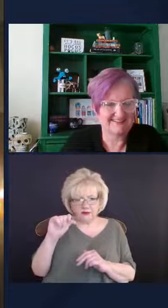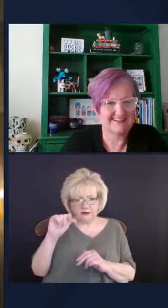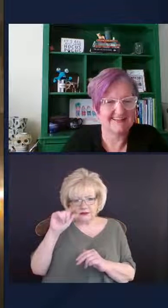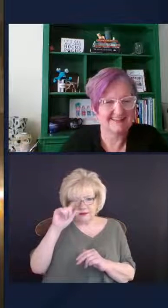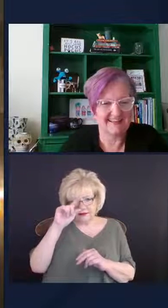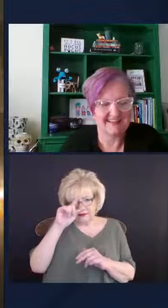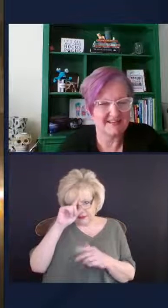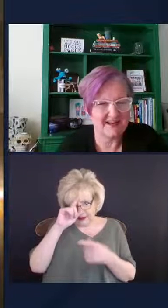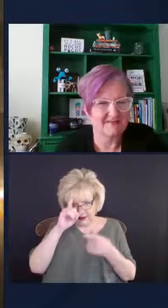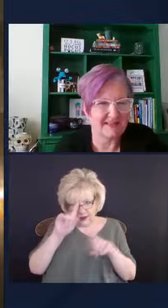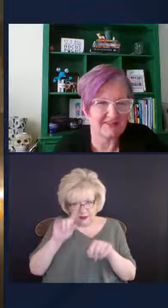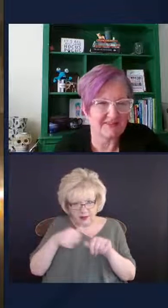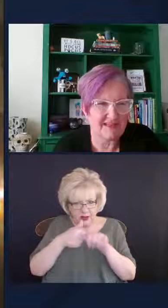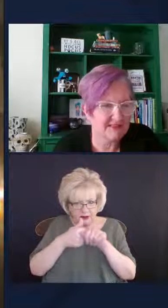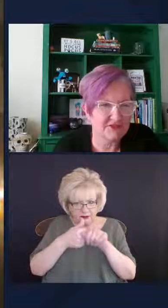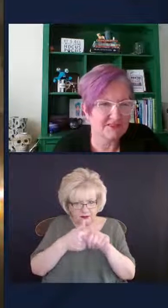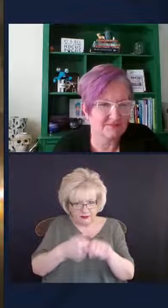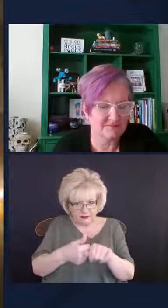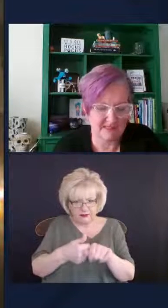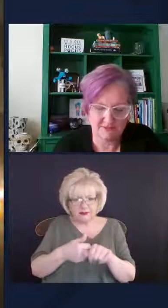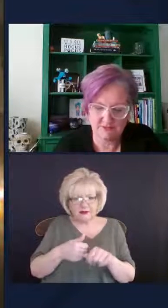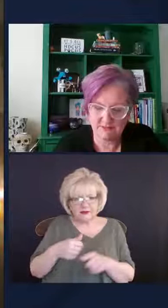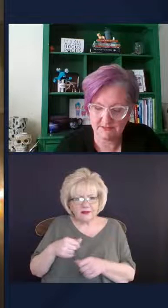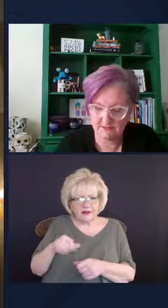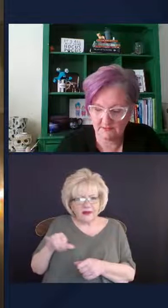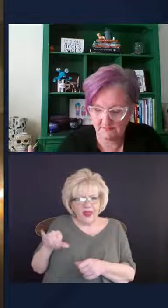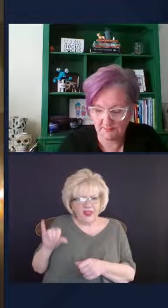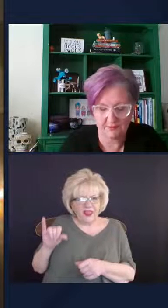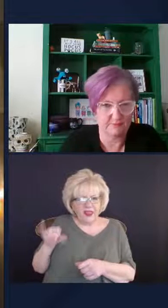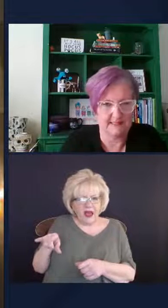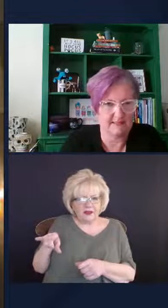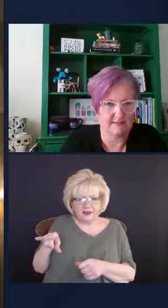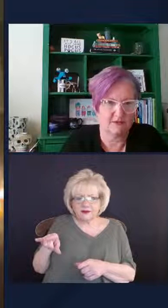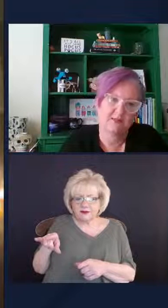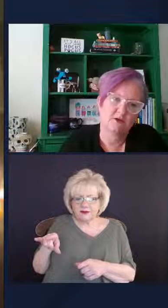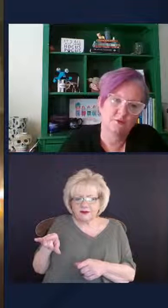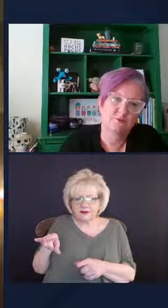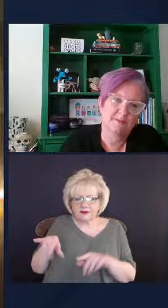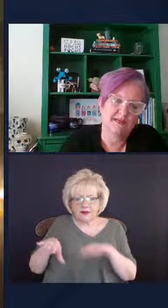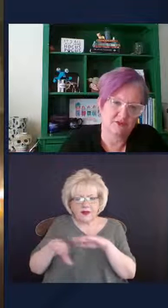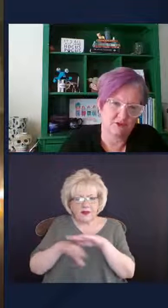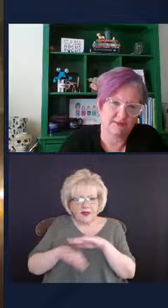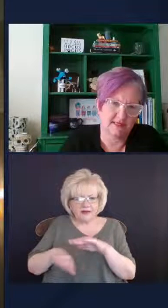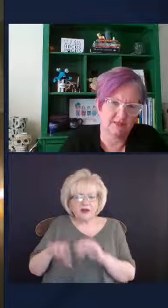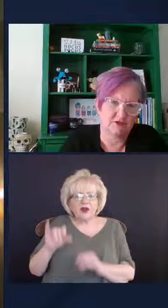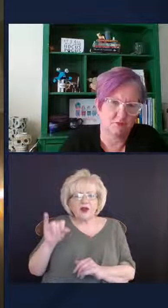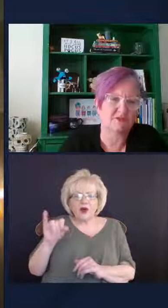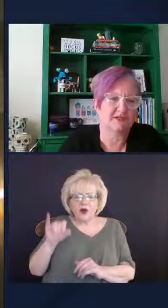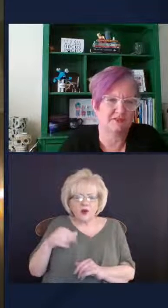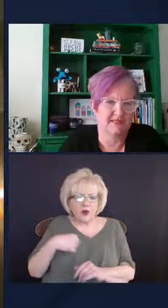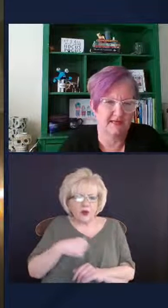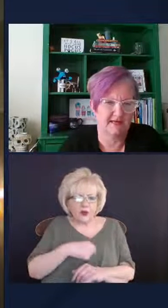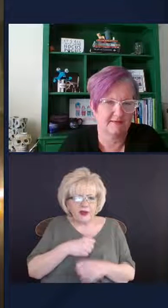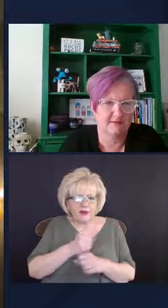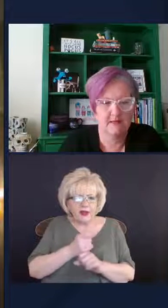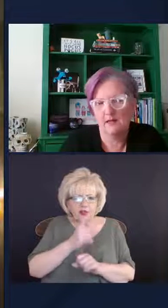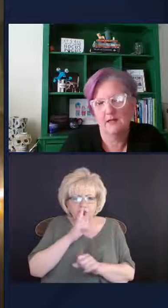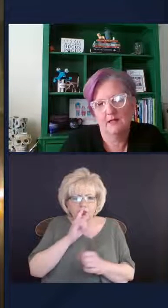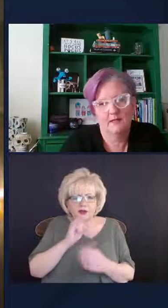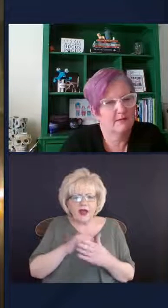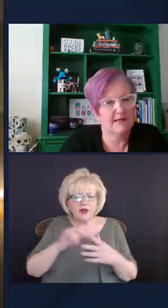you know, yeah, that I'm like, that's just the pure basic. They're like, oh well, we made sure that wheelchairs can get